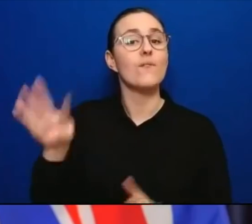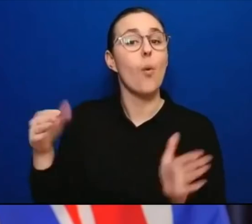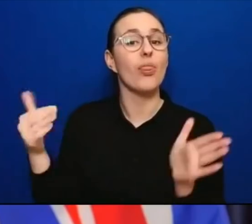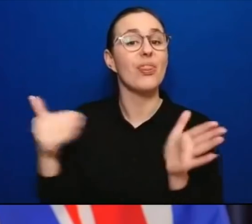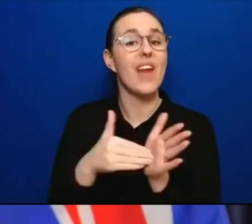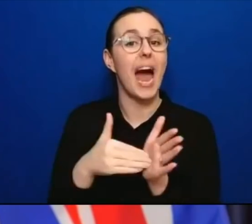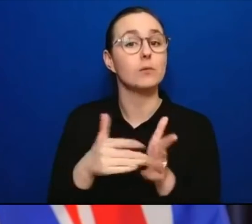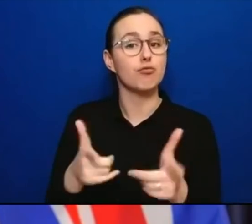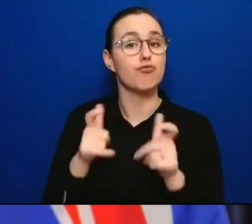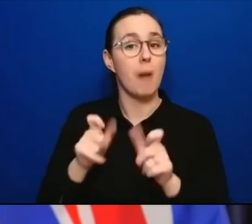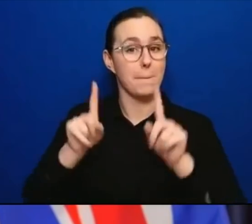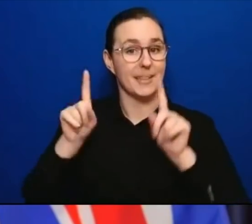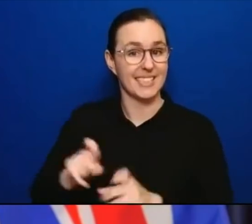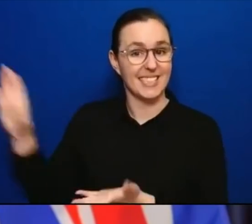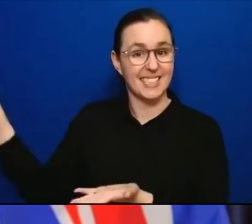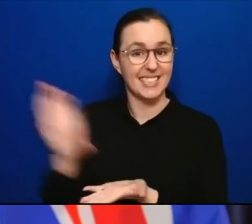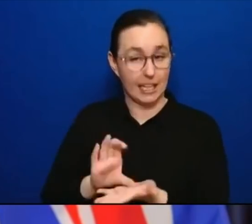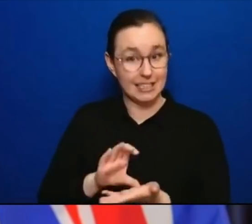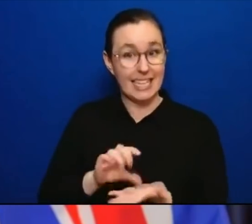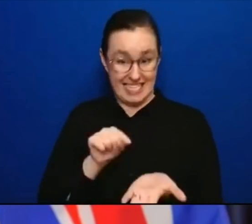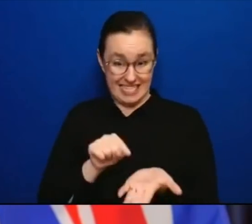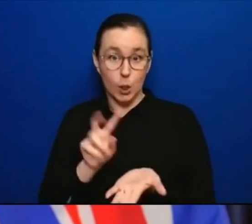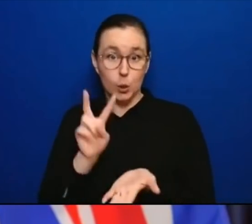12,444,000 rapid tests, including